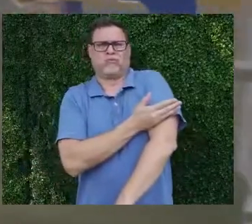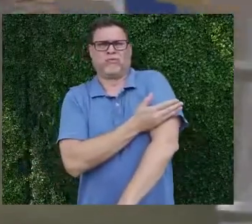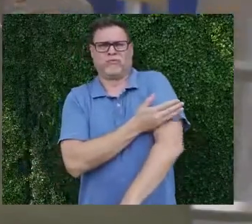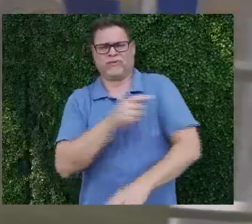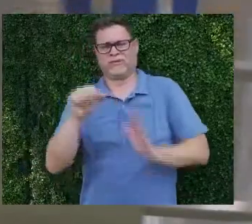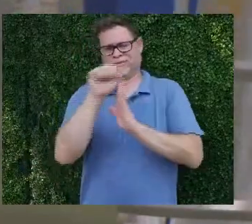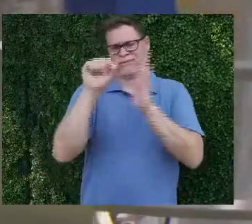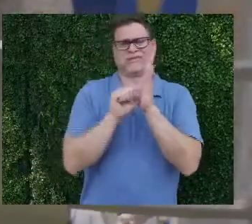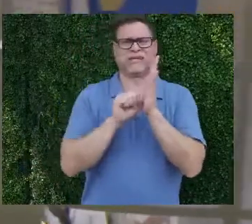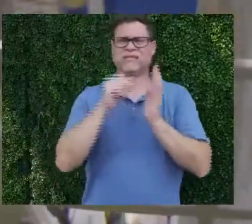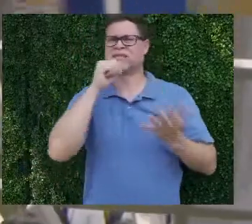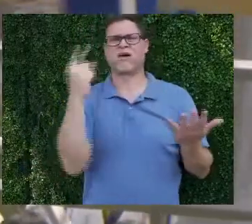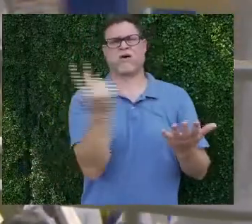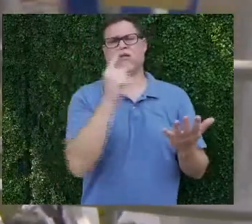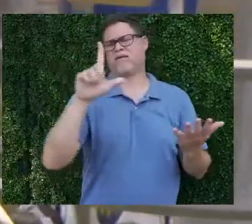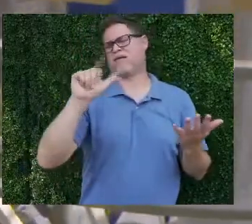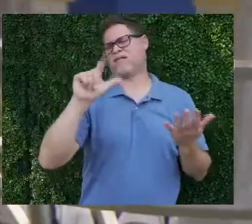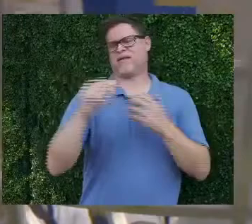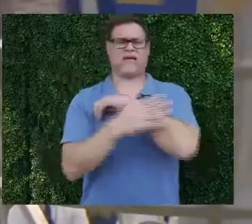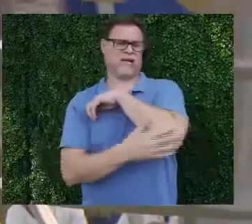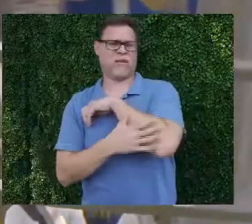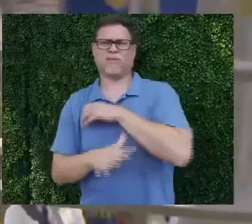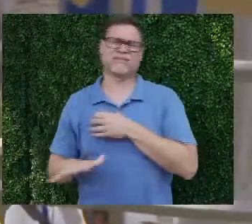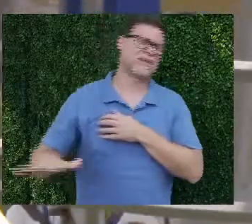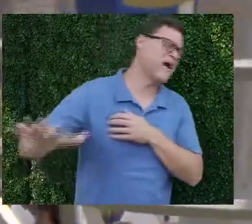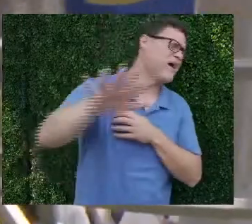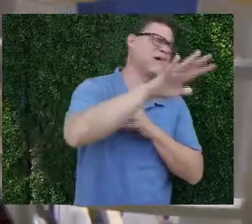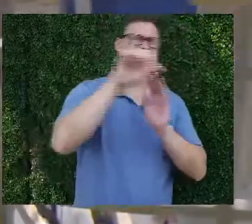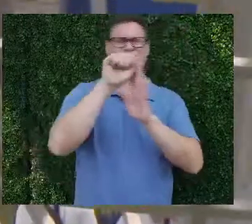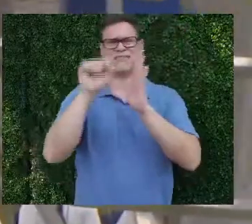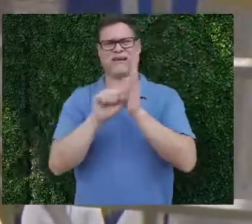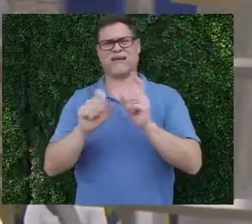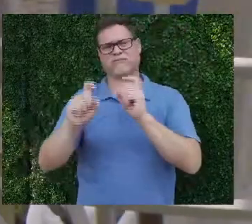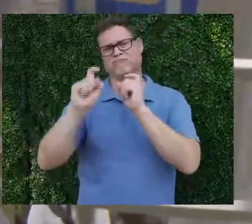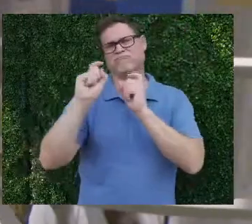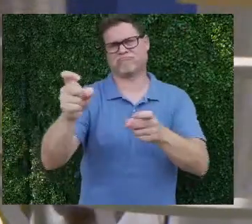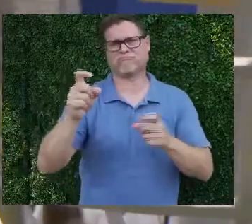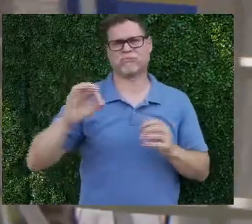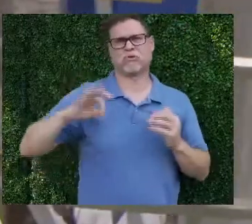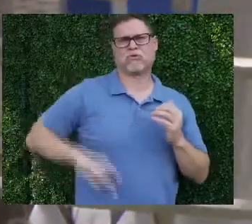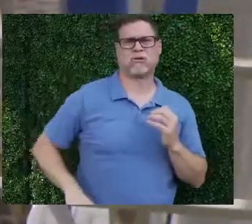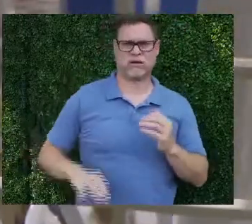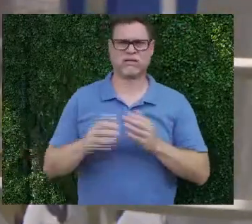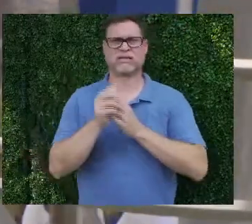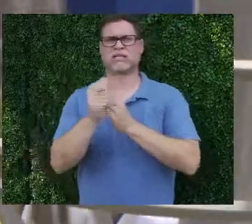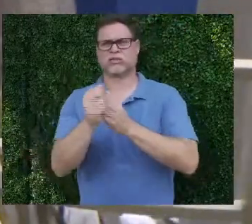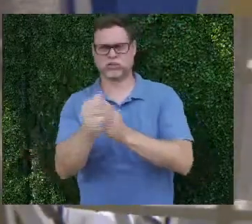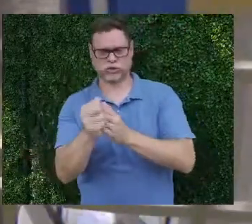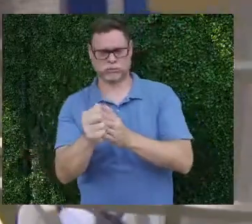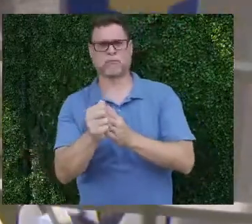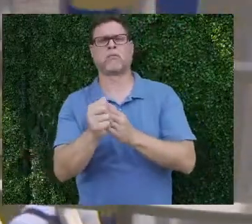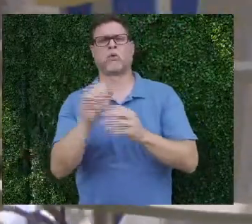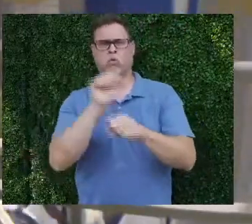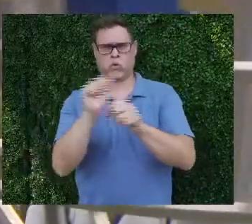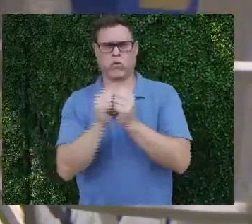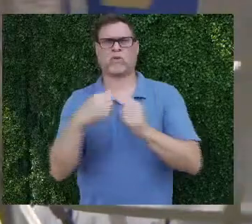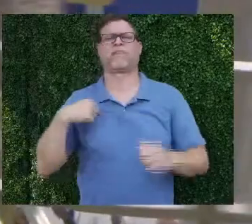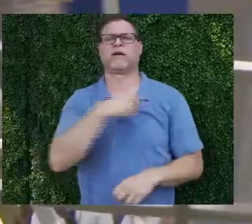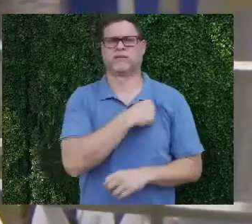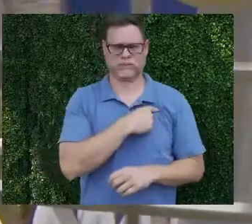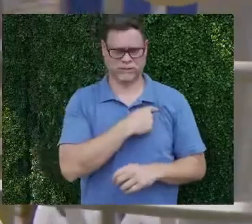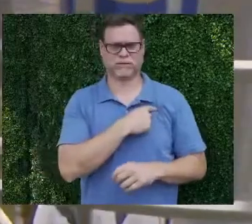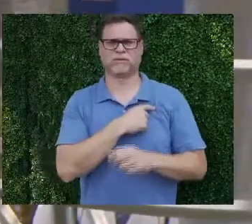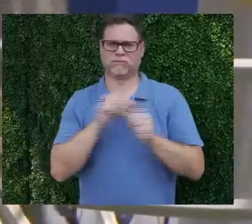not just LA County, but the entire state. And I have to give him that credit, as well as his leadership team, who worked with us